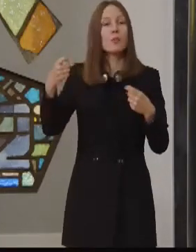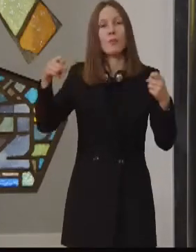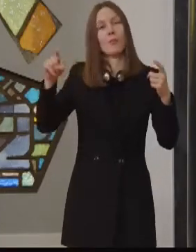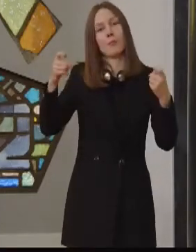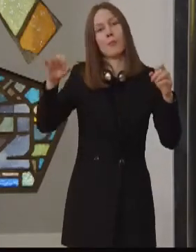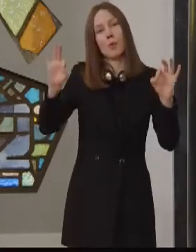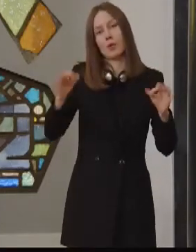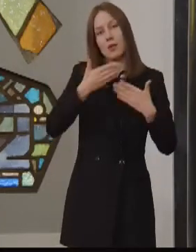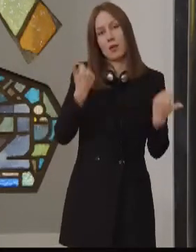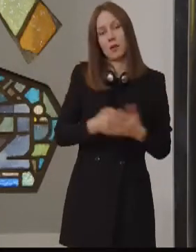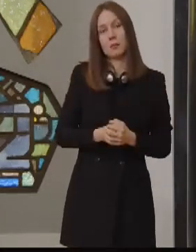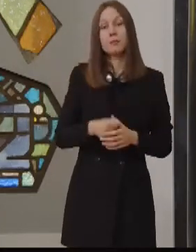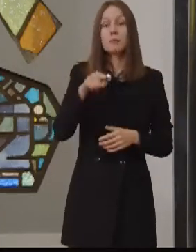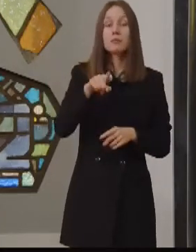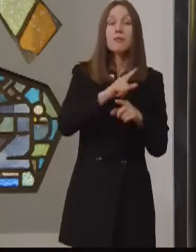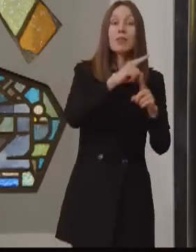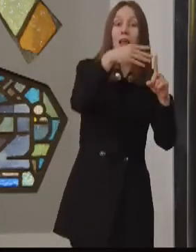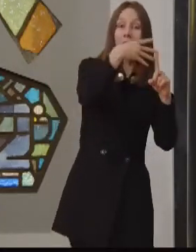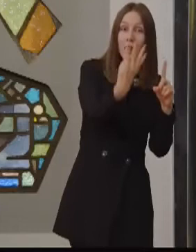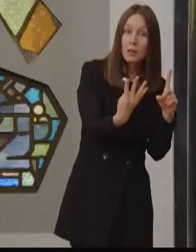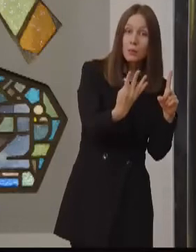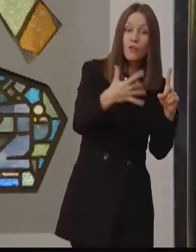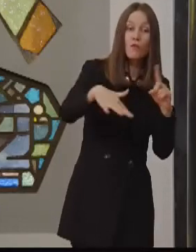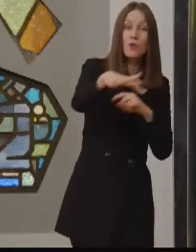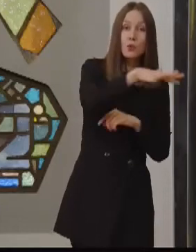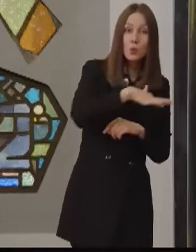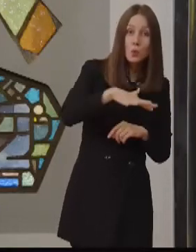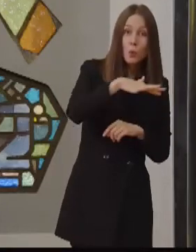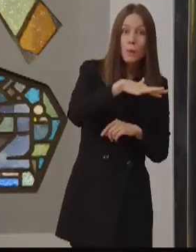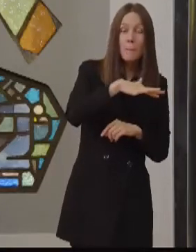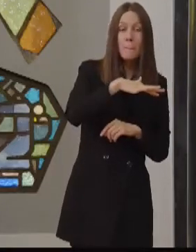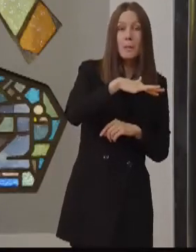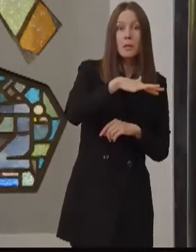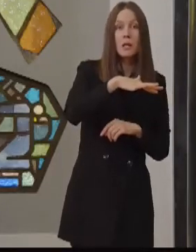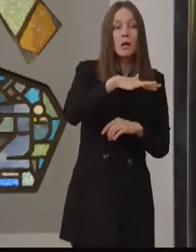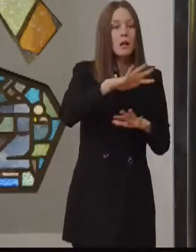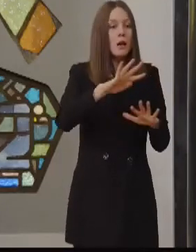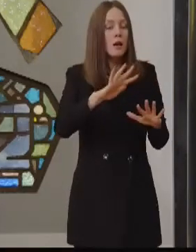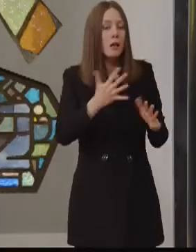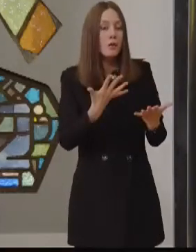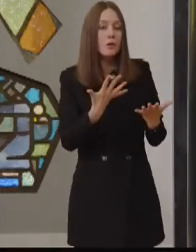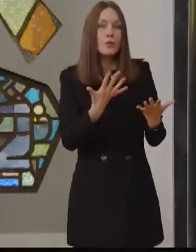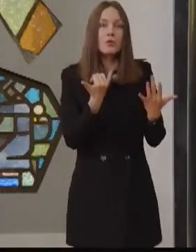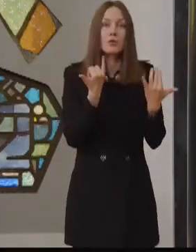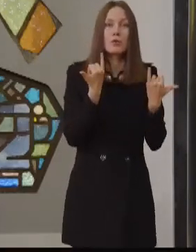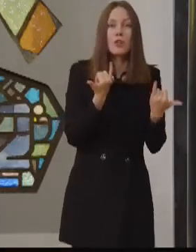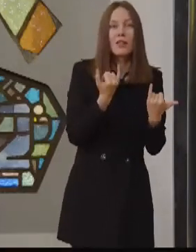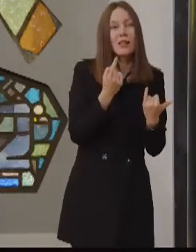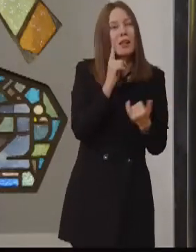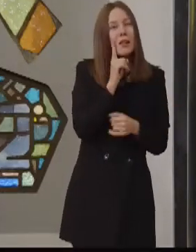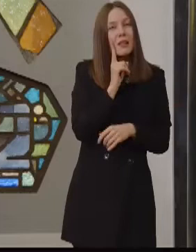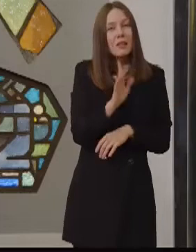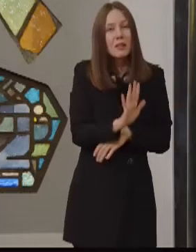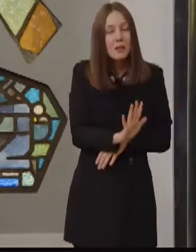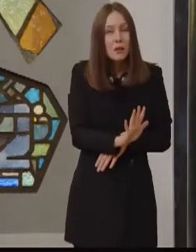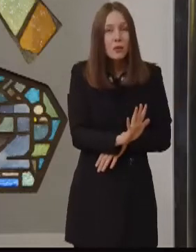the Seimas have to find some compromise for themselves. The same should be done by the LGBTQ plus